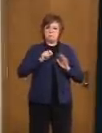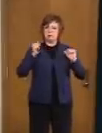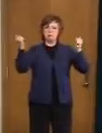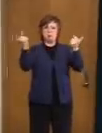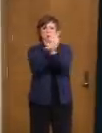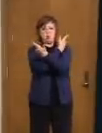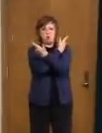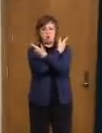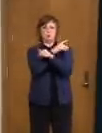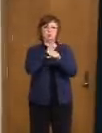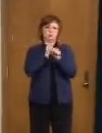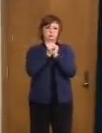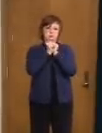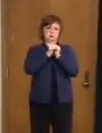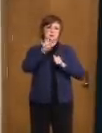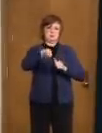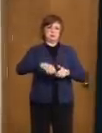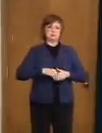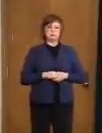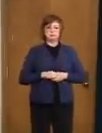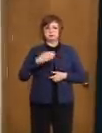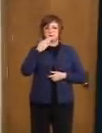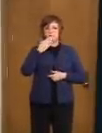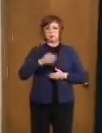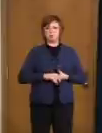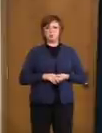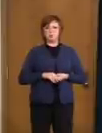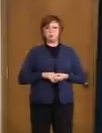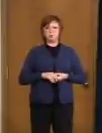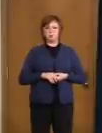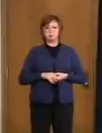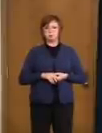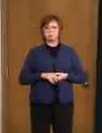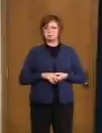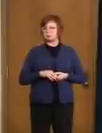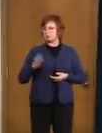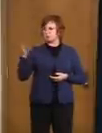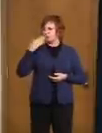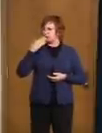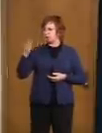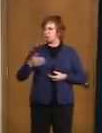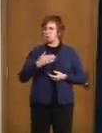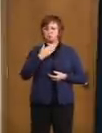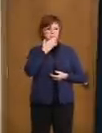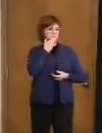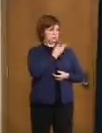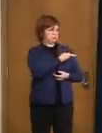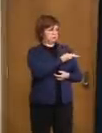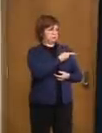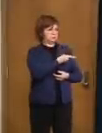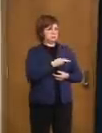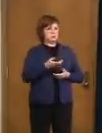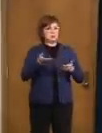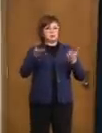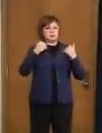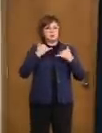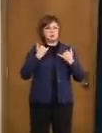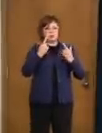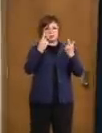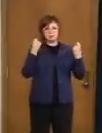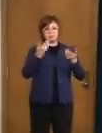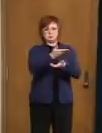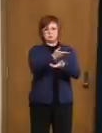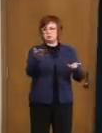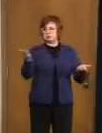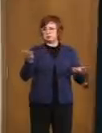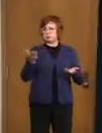collective action. Thank you. Thank you, Premier. Thank you, Doctor. We will now take questions,